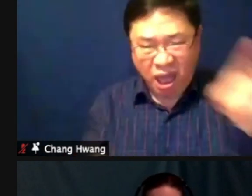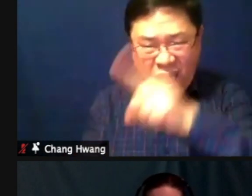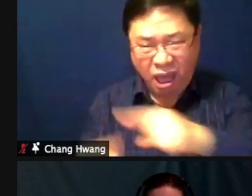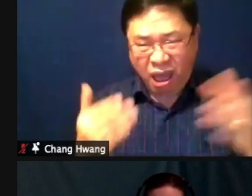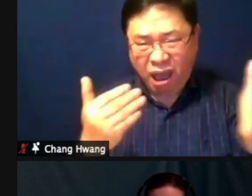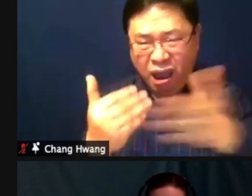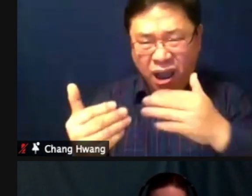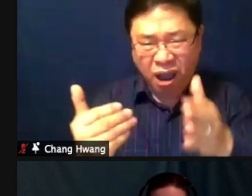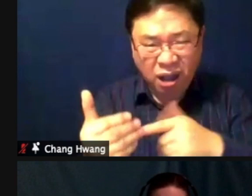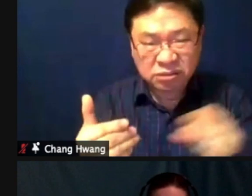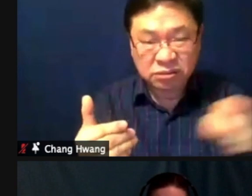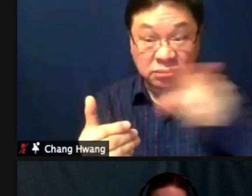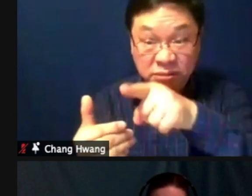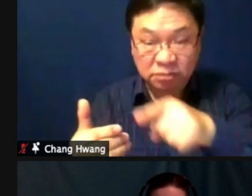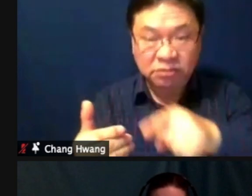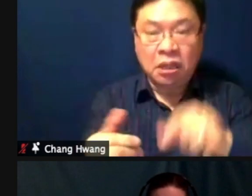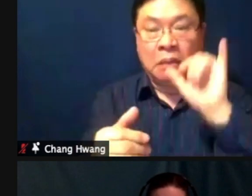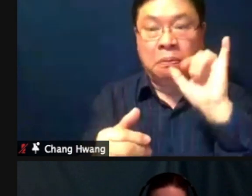then we have man or people.